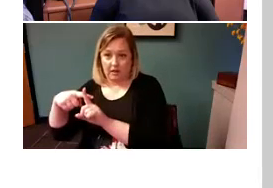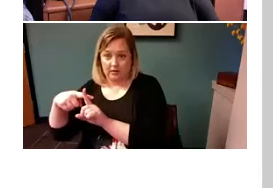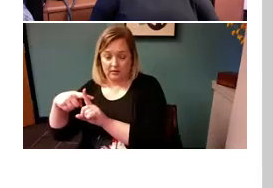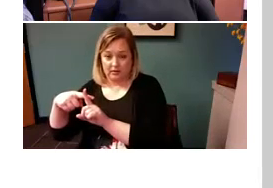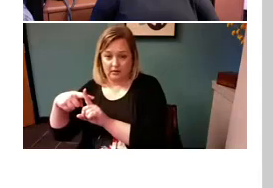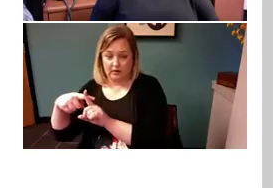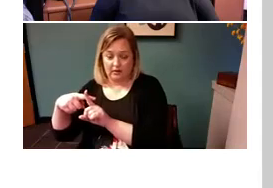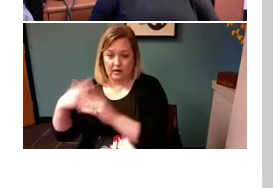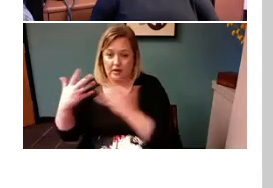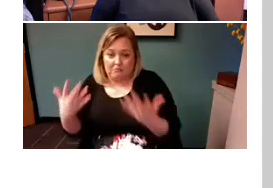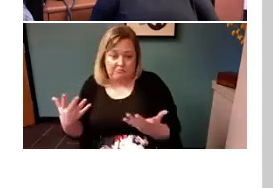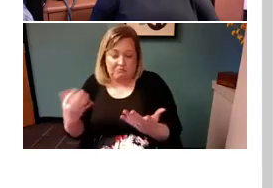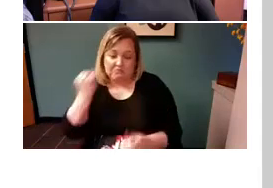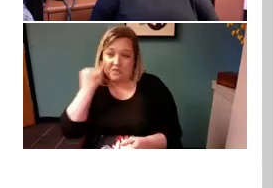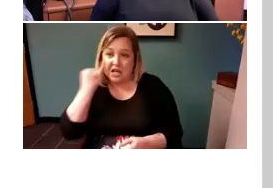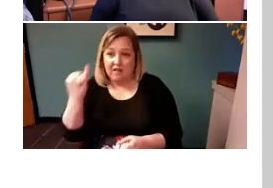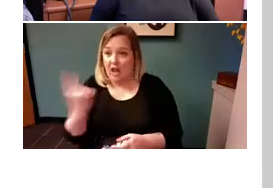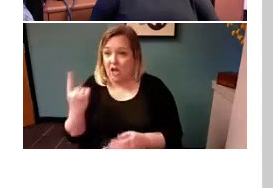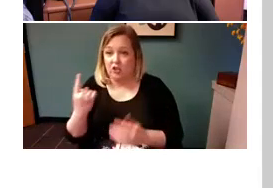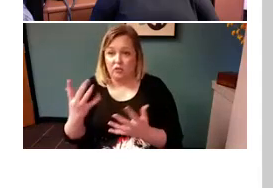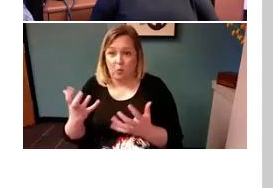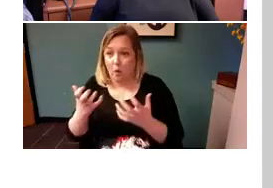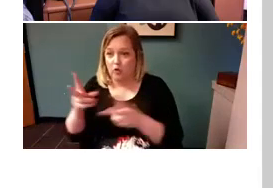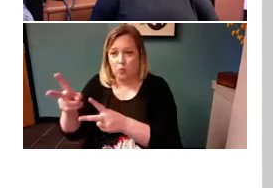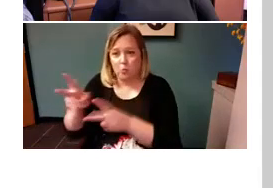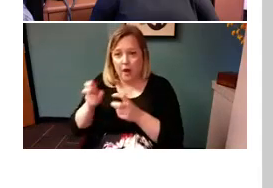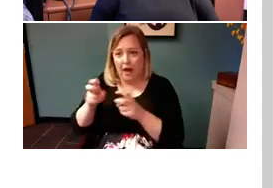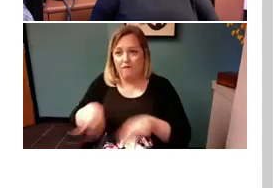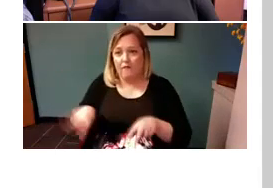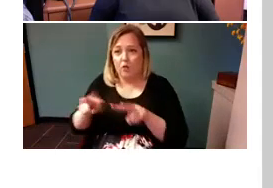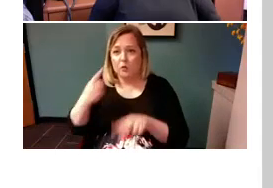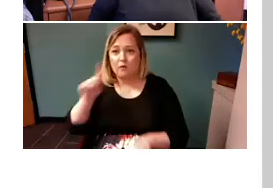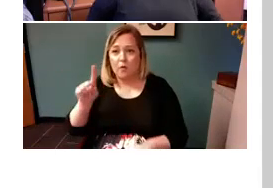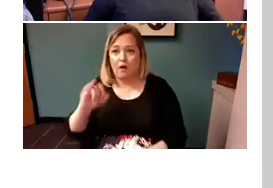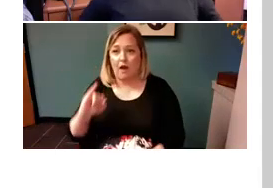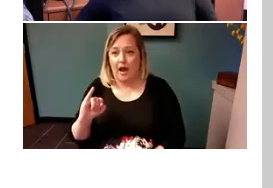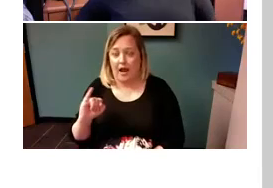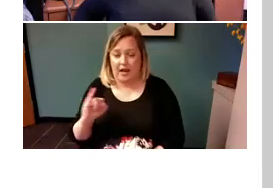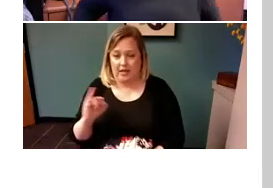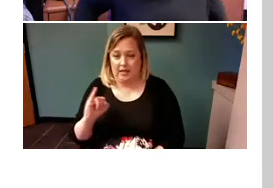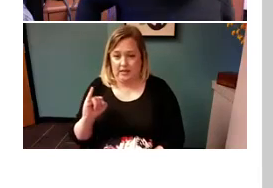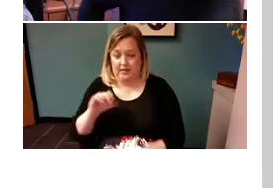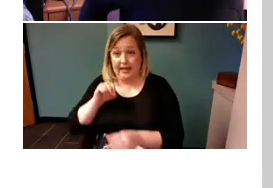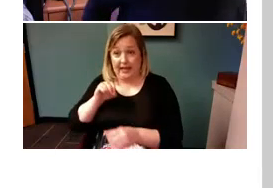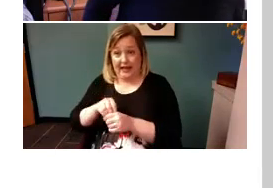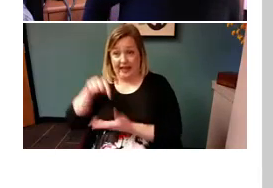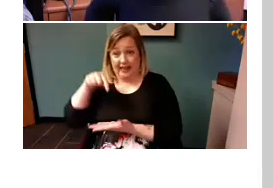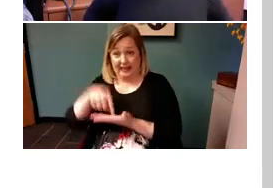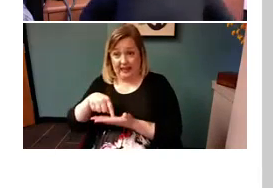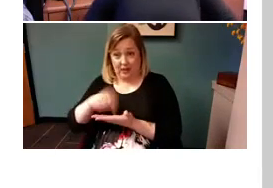and let's say that I just want to print out the values of I. Will this program work? Yes or no?